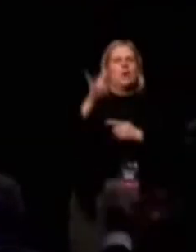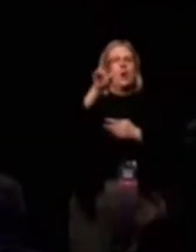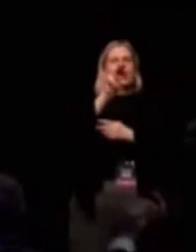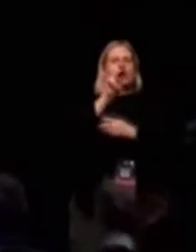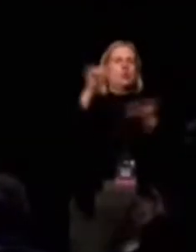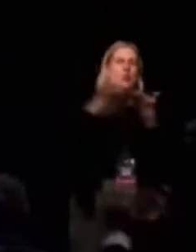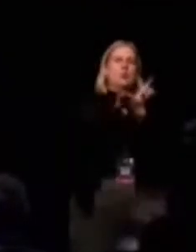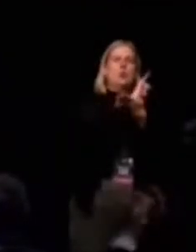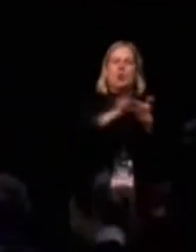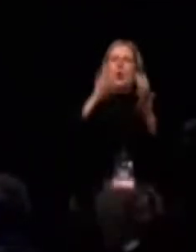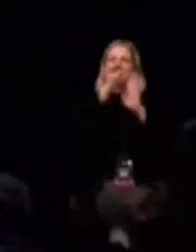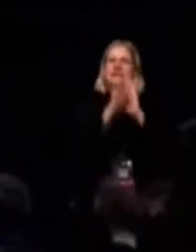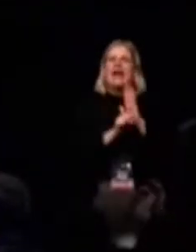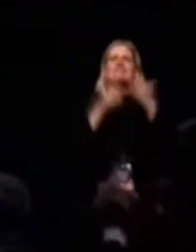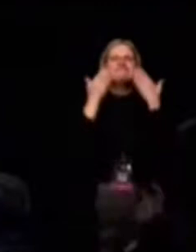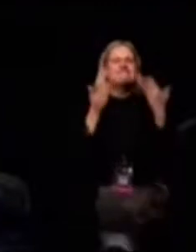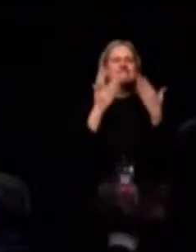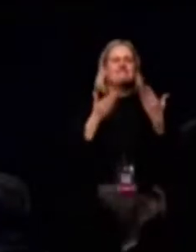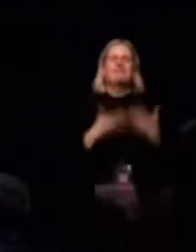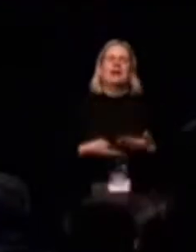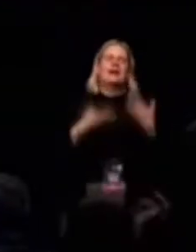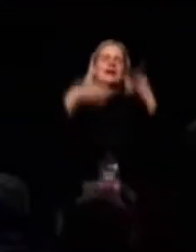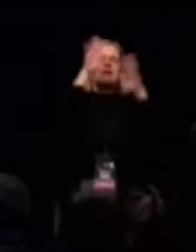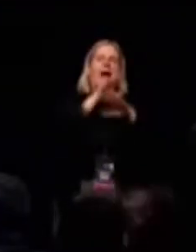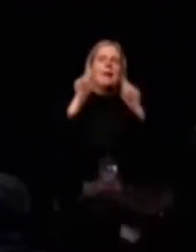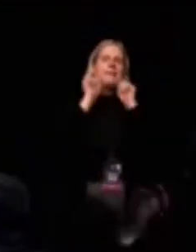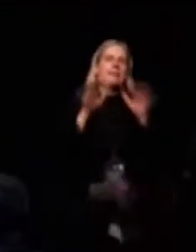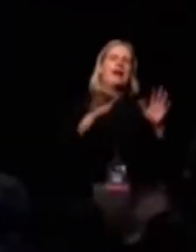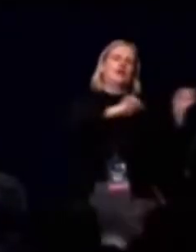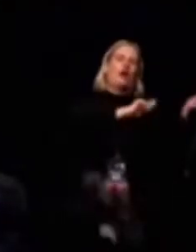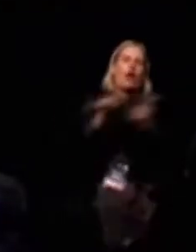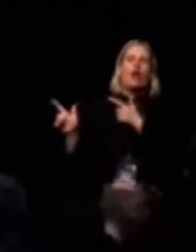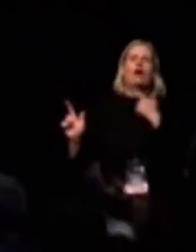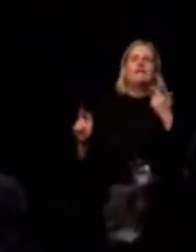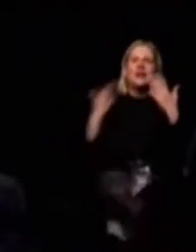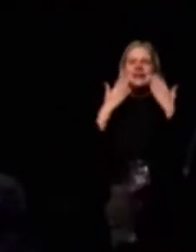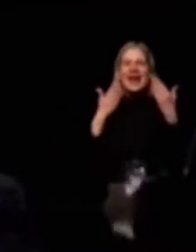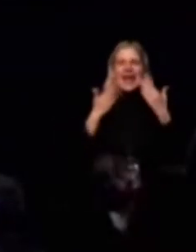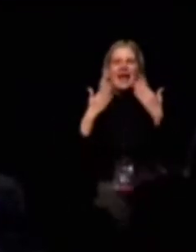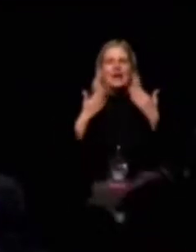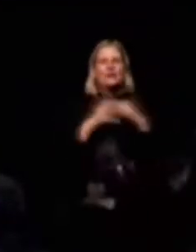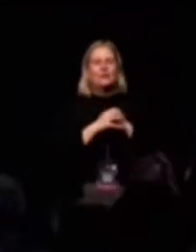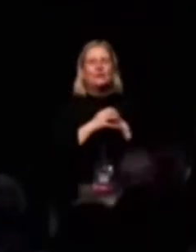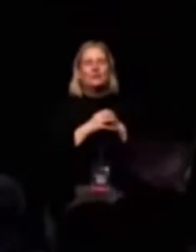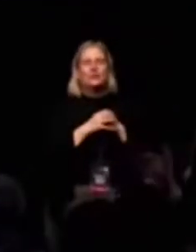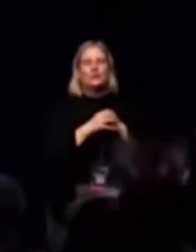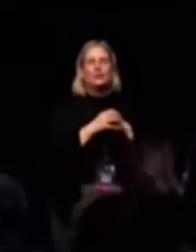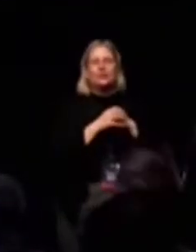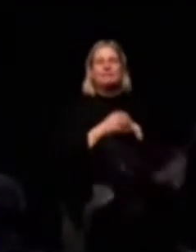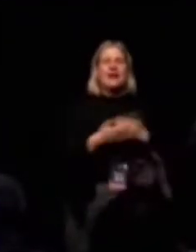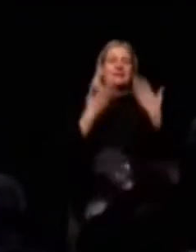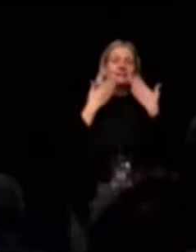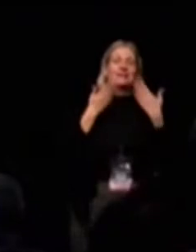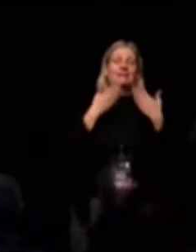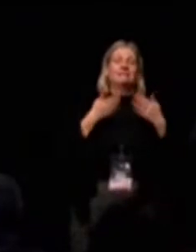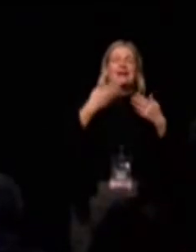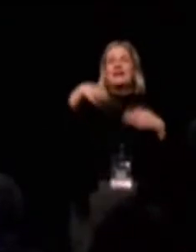York. Thank you. Thank you. And may God bless all of you. And God bless America. Thank you. Thank